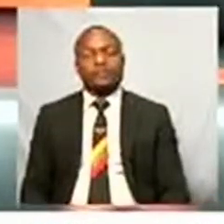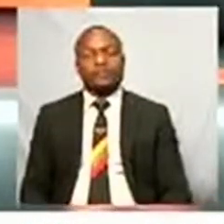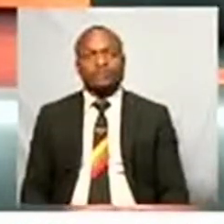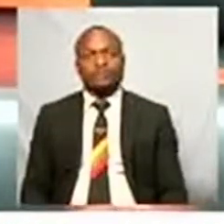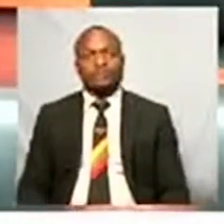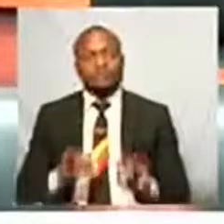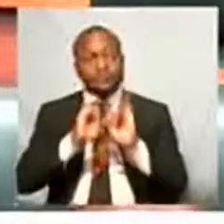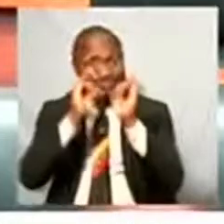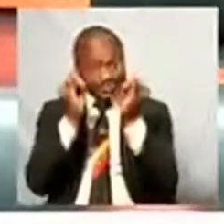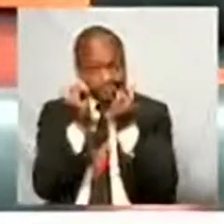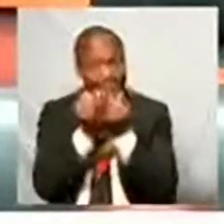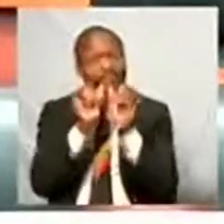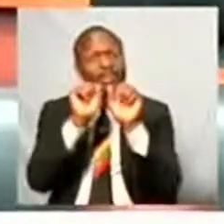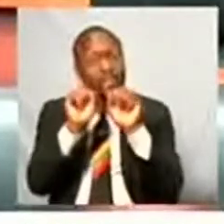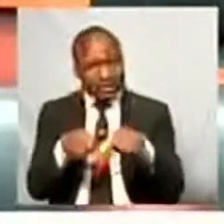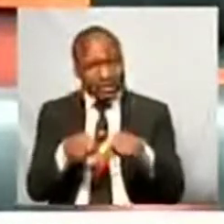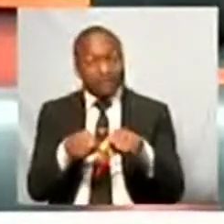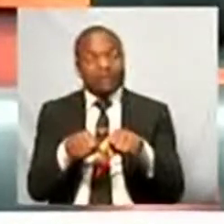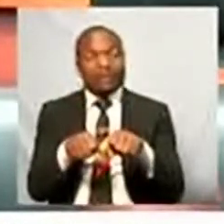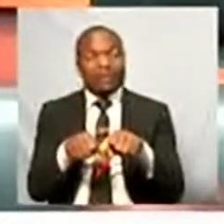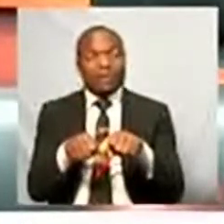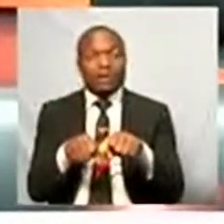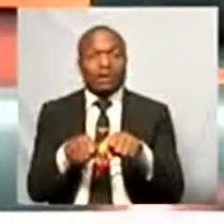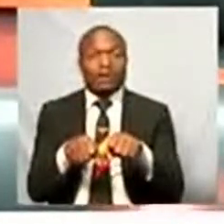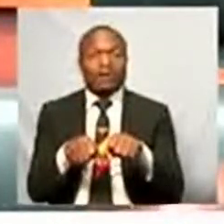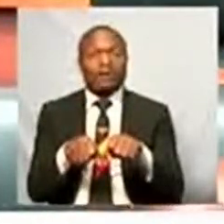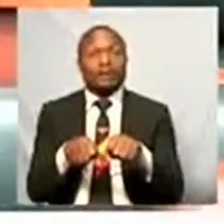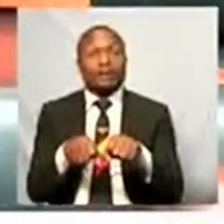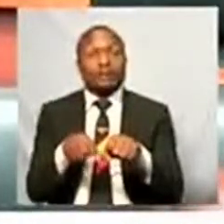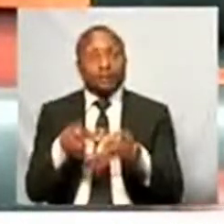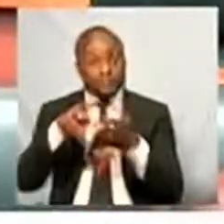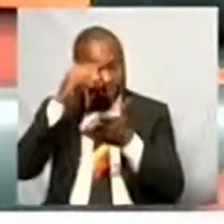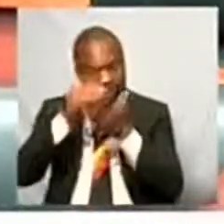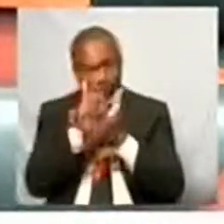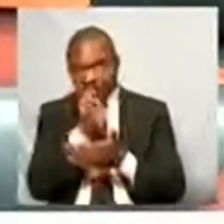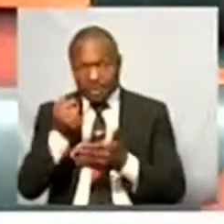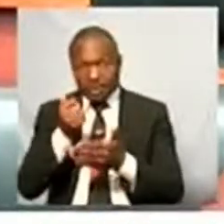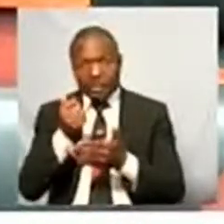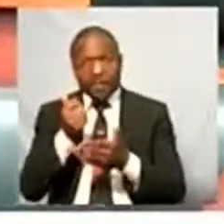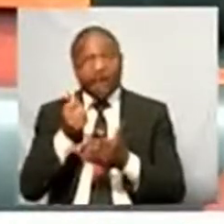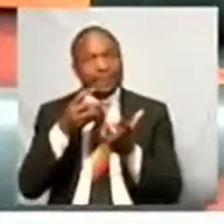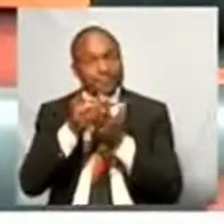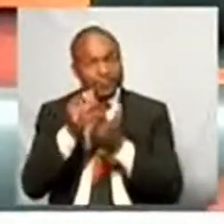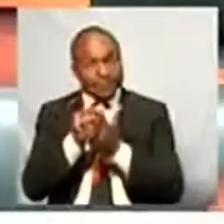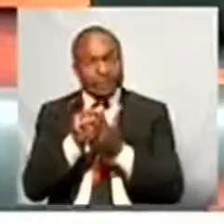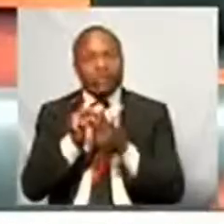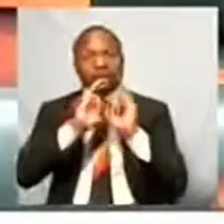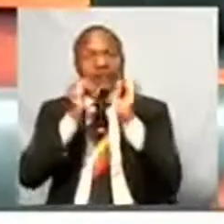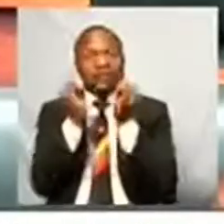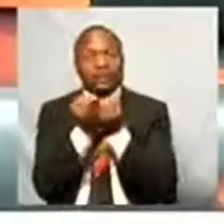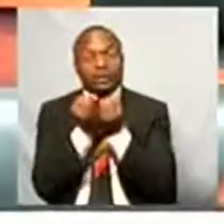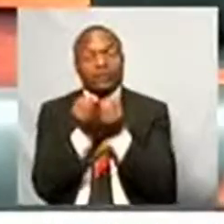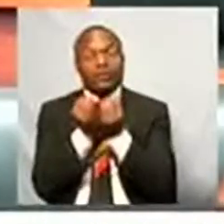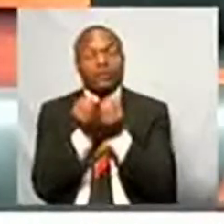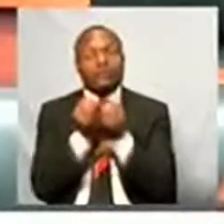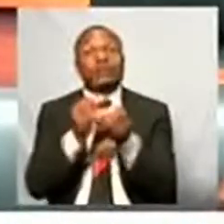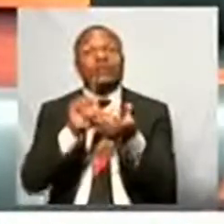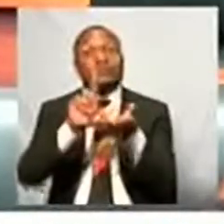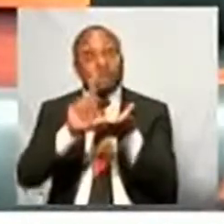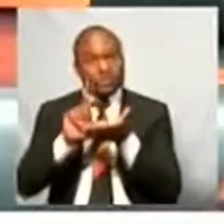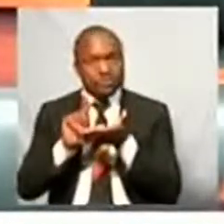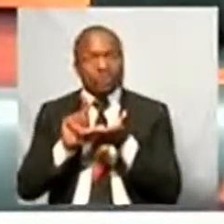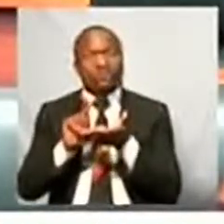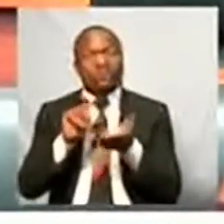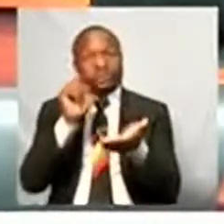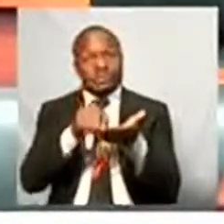the institution, Madam Speaker, can actually take a leaf from other financial institutions where they ensure that the loan drawdown time is within 6 months.